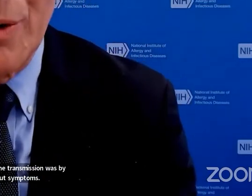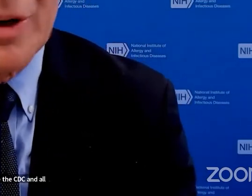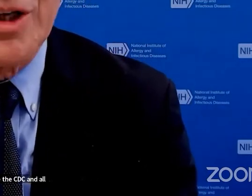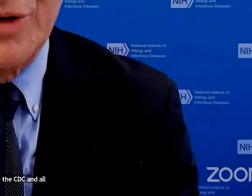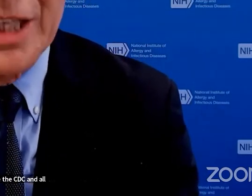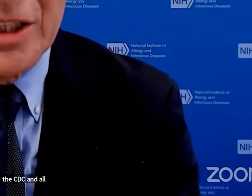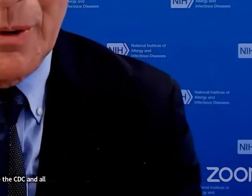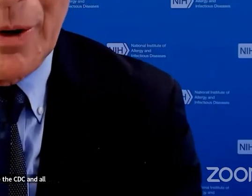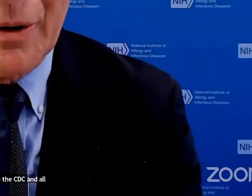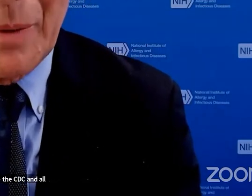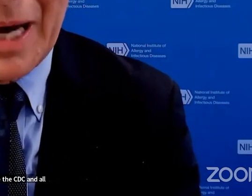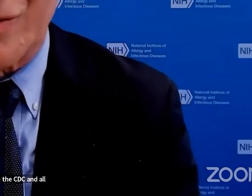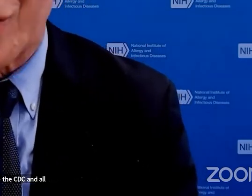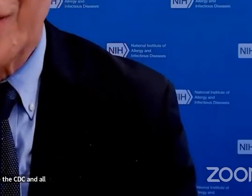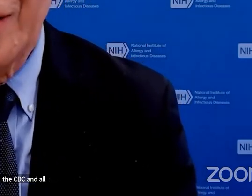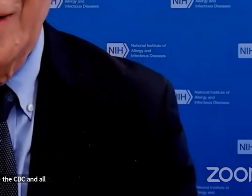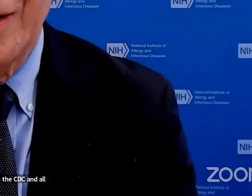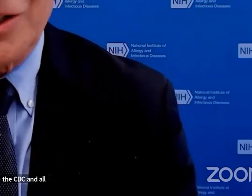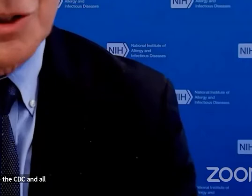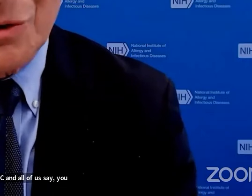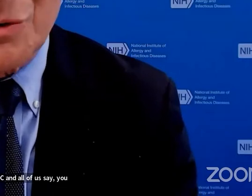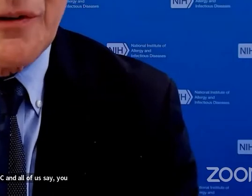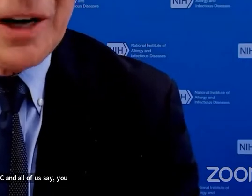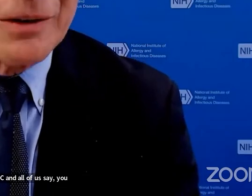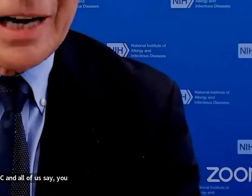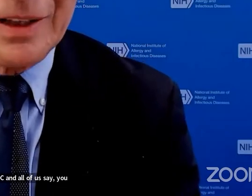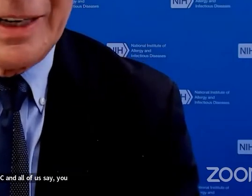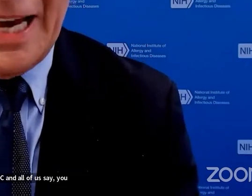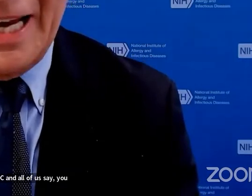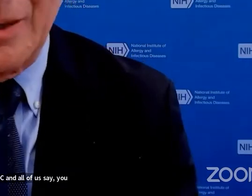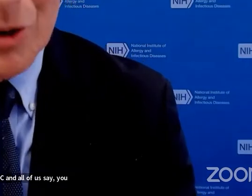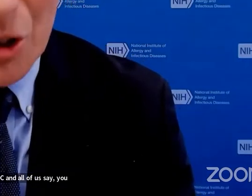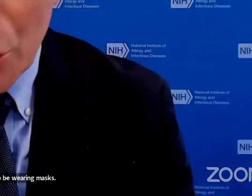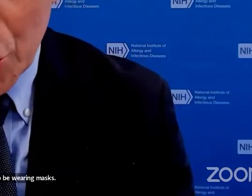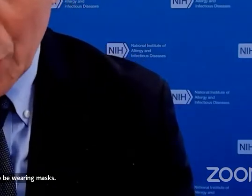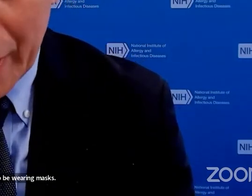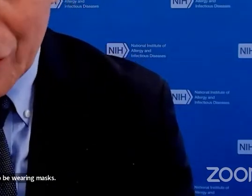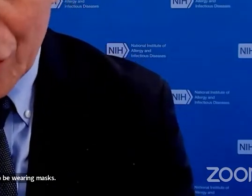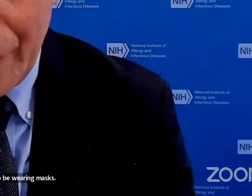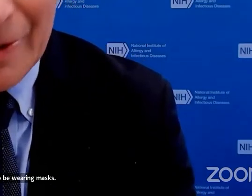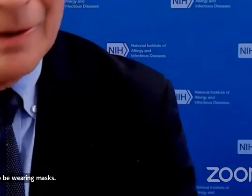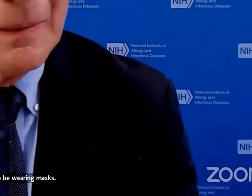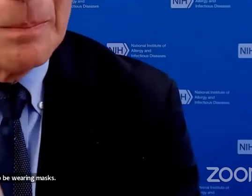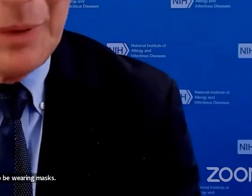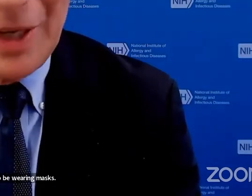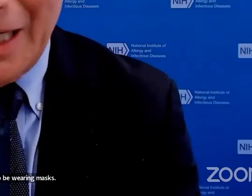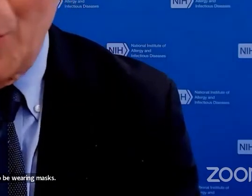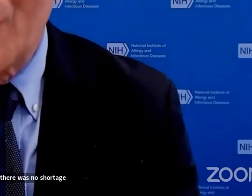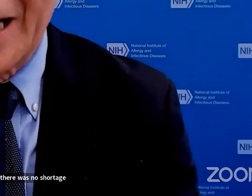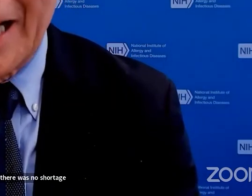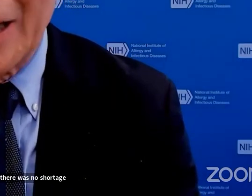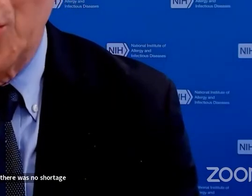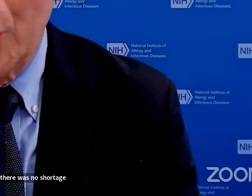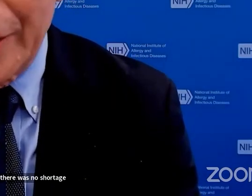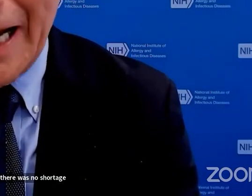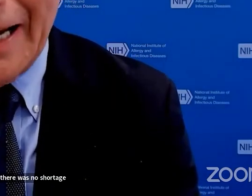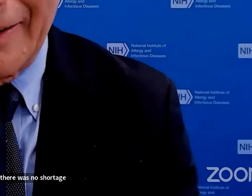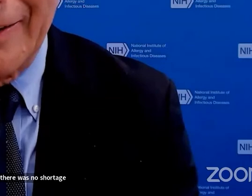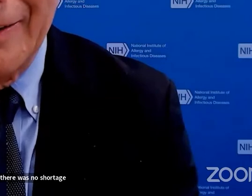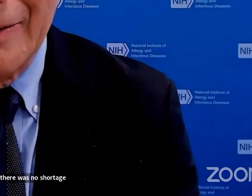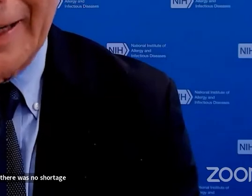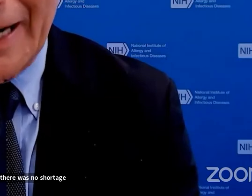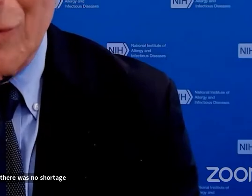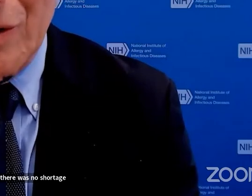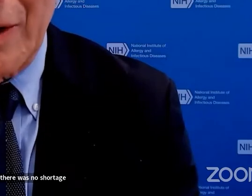all of us say you know we really don't need to be wearing masks as soon as we found out that a there was no shortage B we were getting